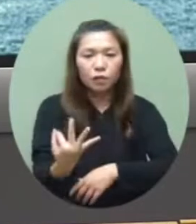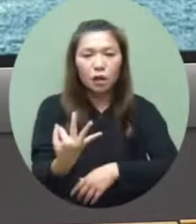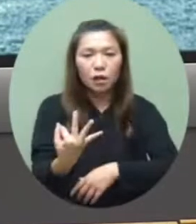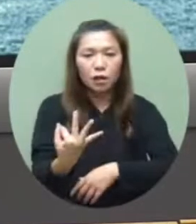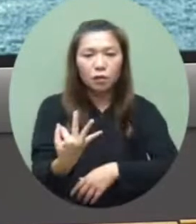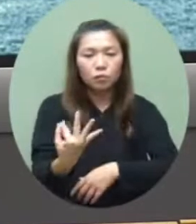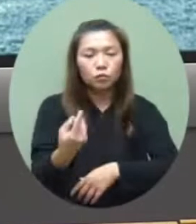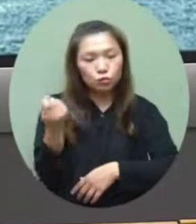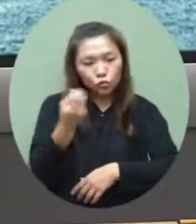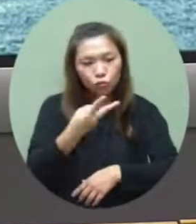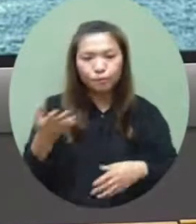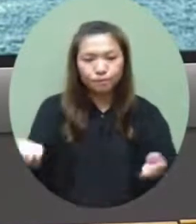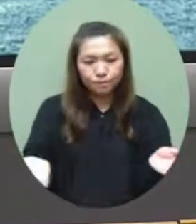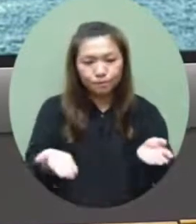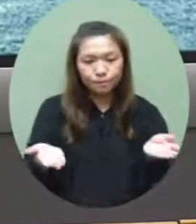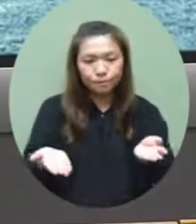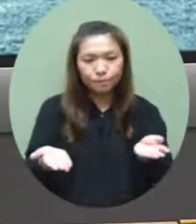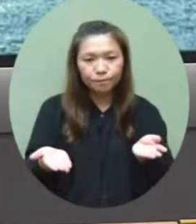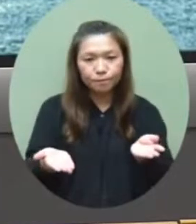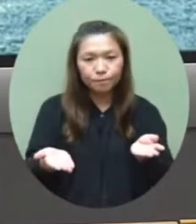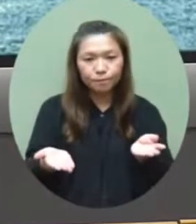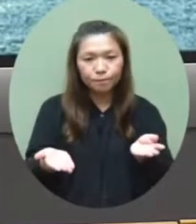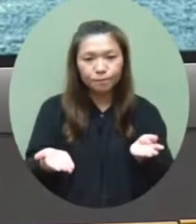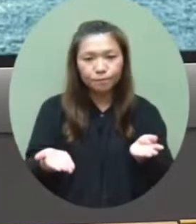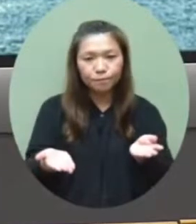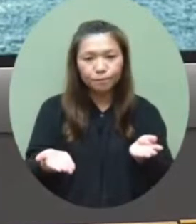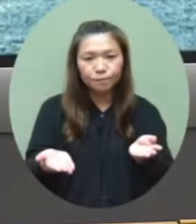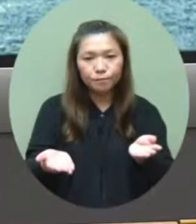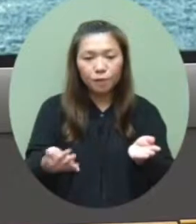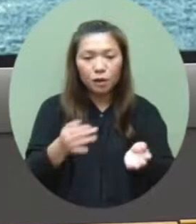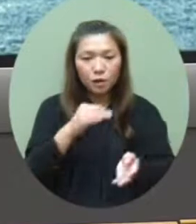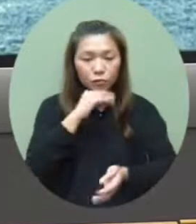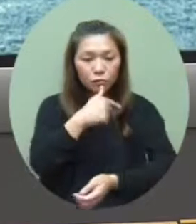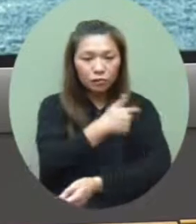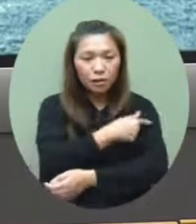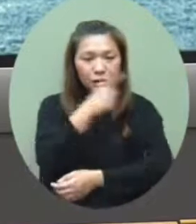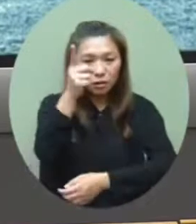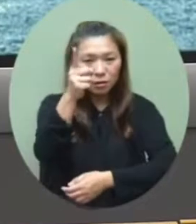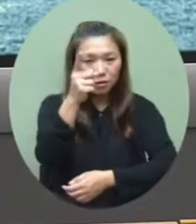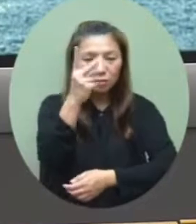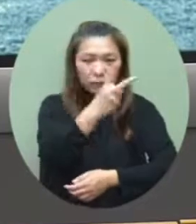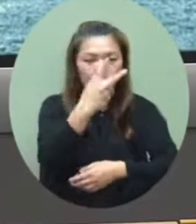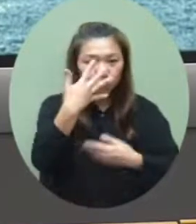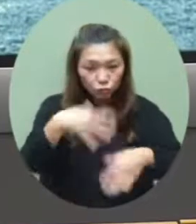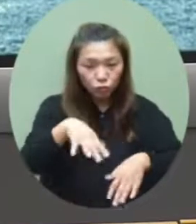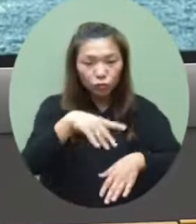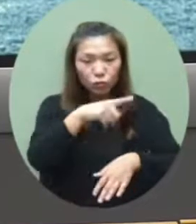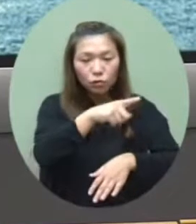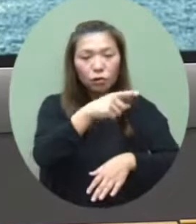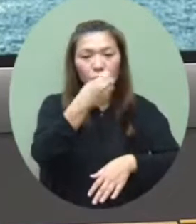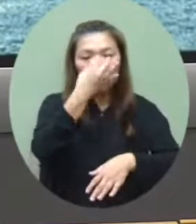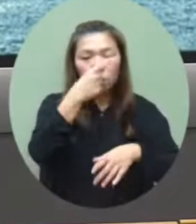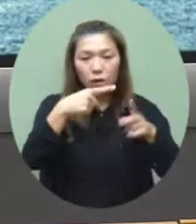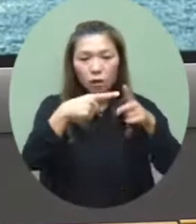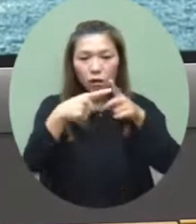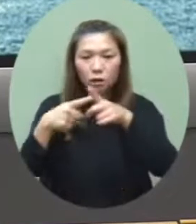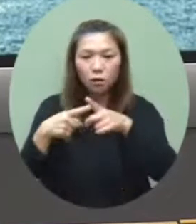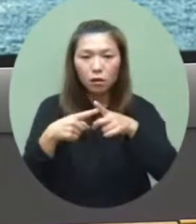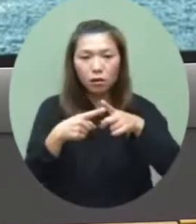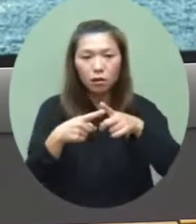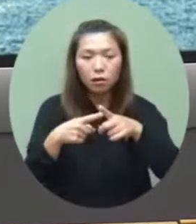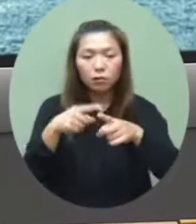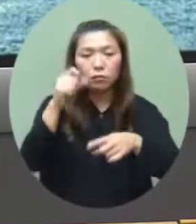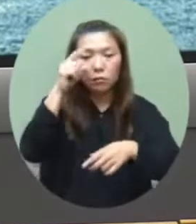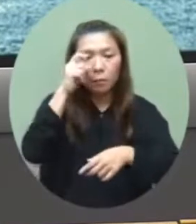completed the 3-dose vaccination regime. So I would like to appeal to you once again. For